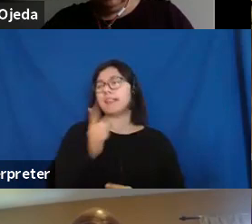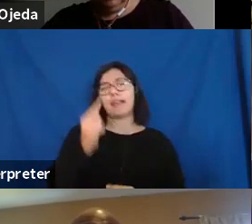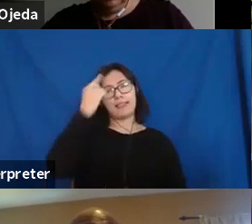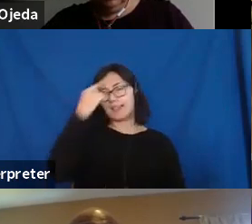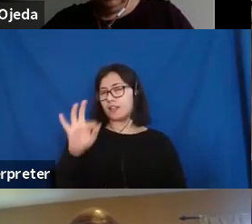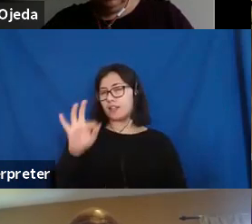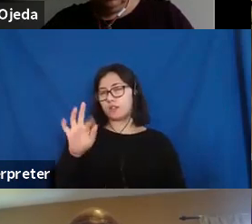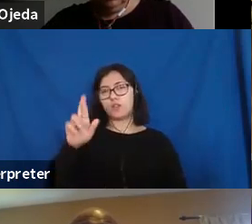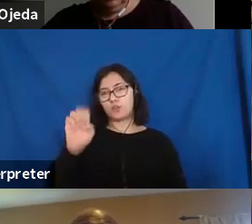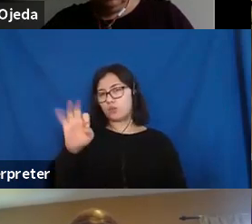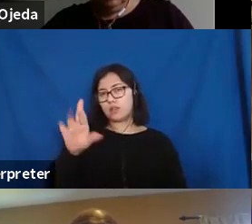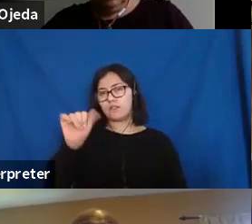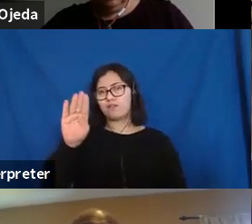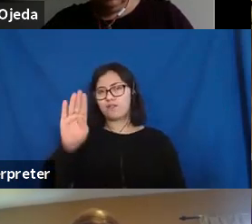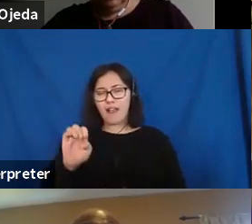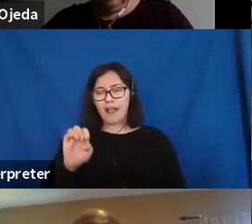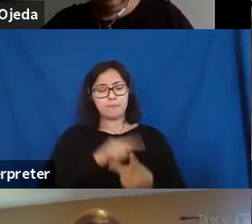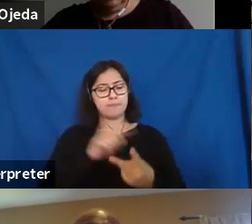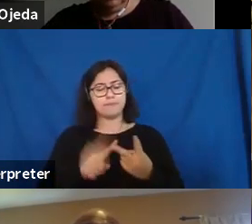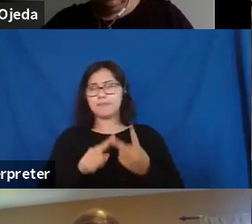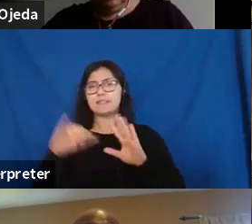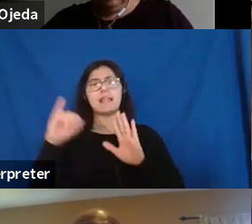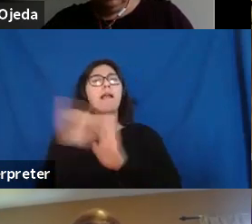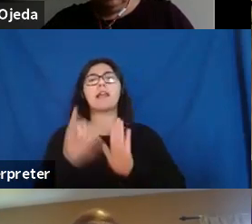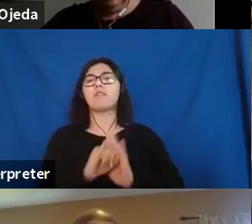look at these particular goals we're trying to